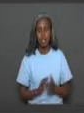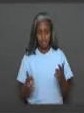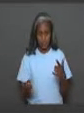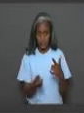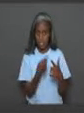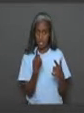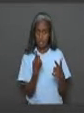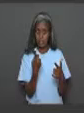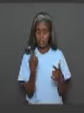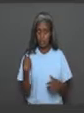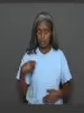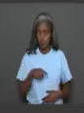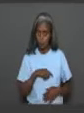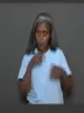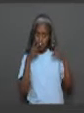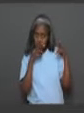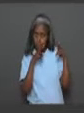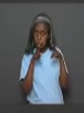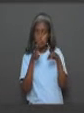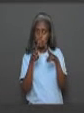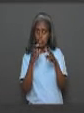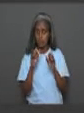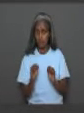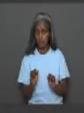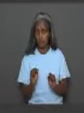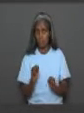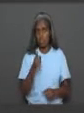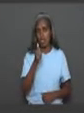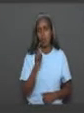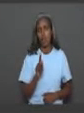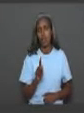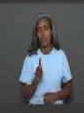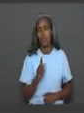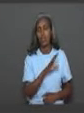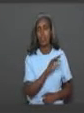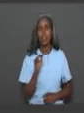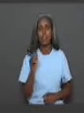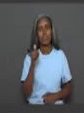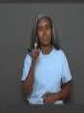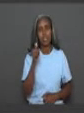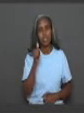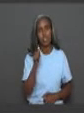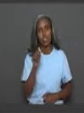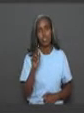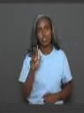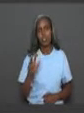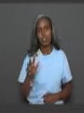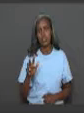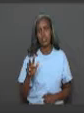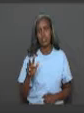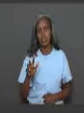Second, we can see that A1 and